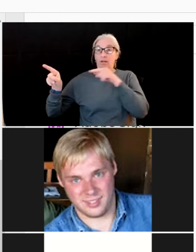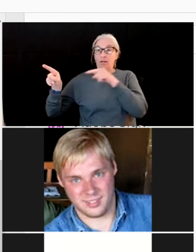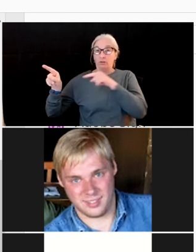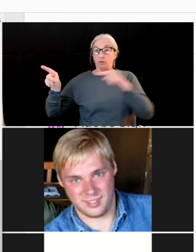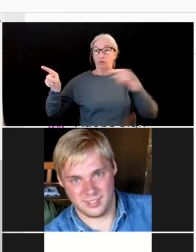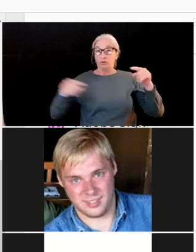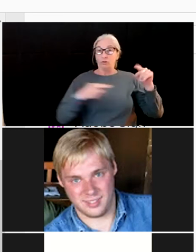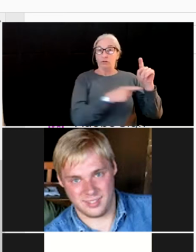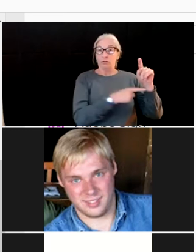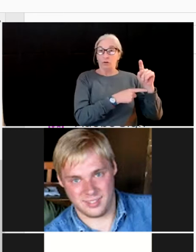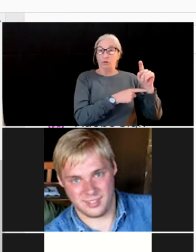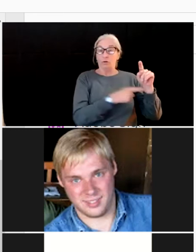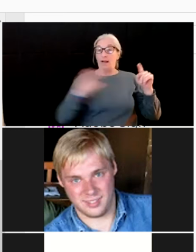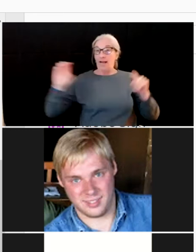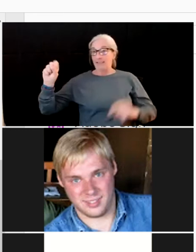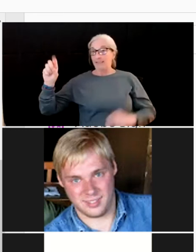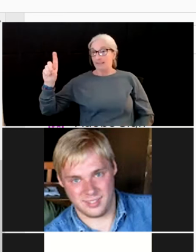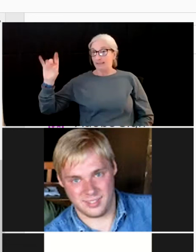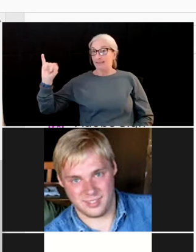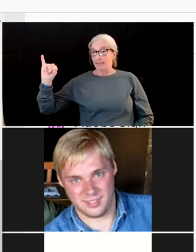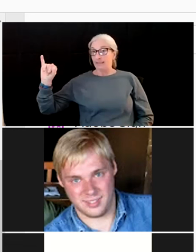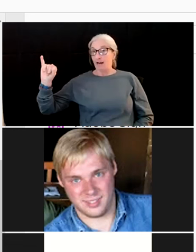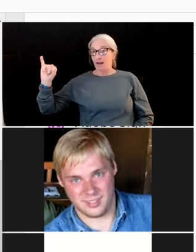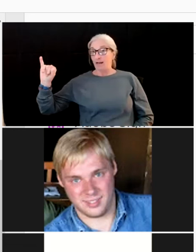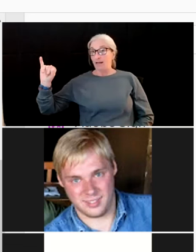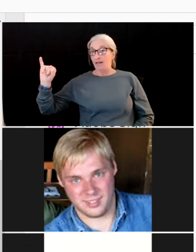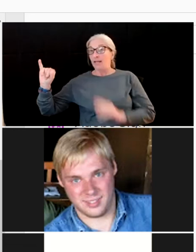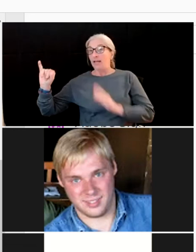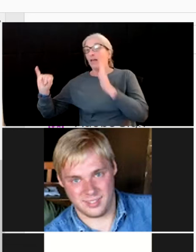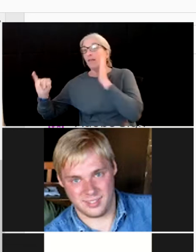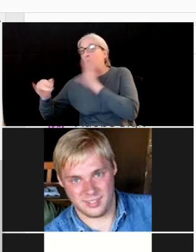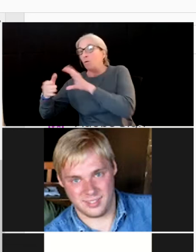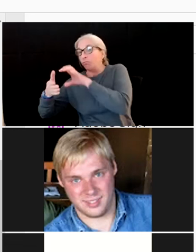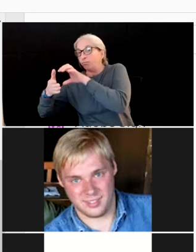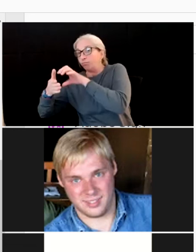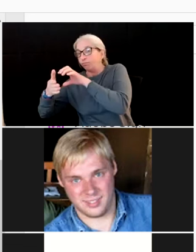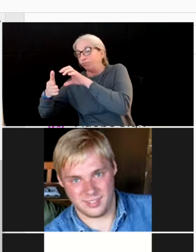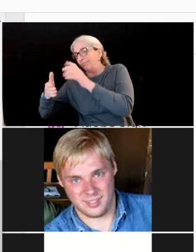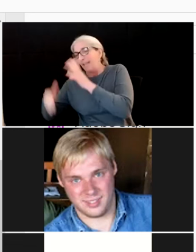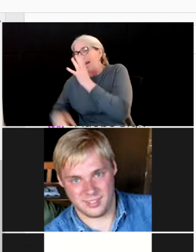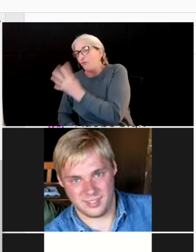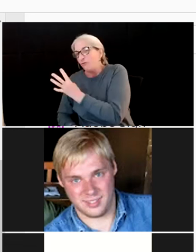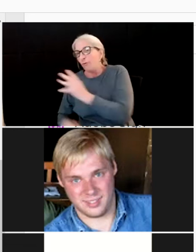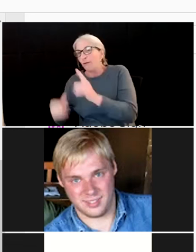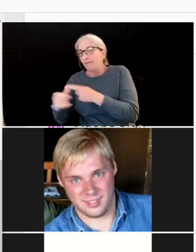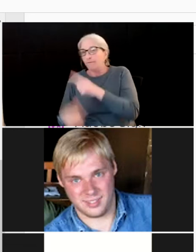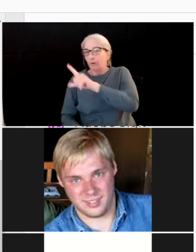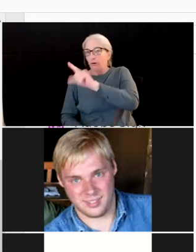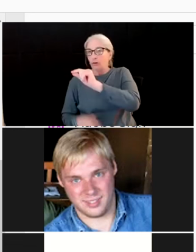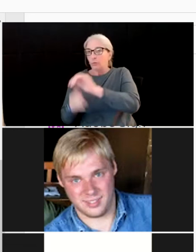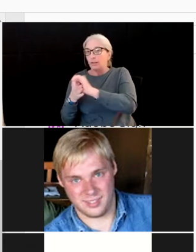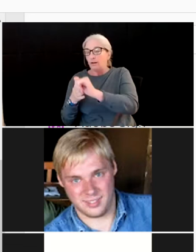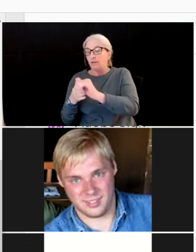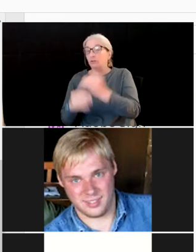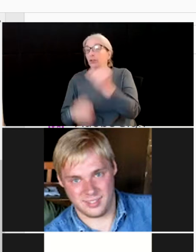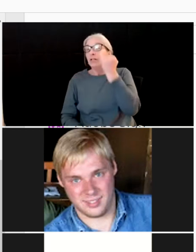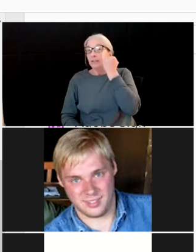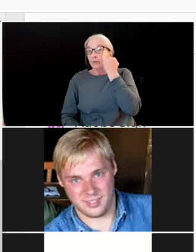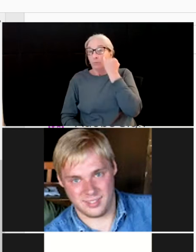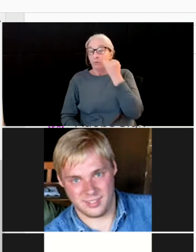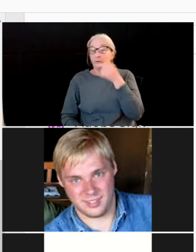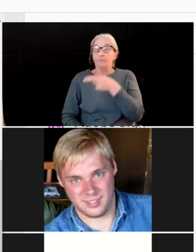that SSDI check in terms of an exclusion is the first $20 of it. So what that means is if a client is on